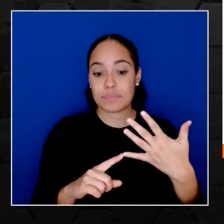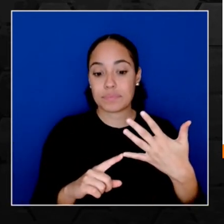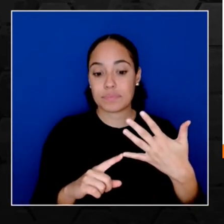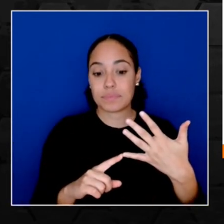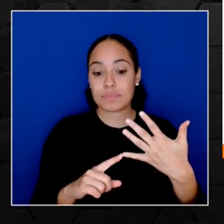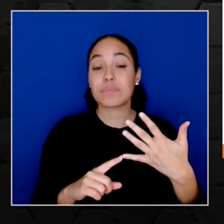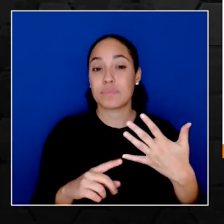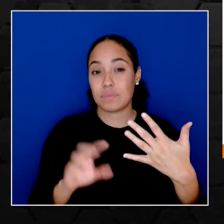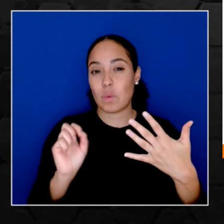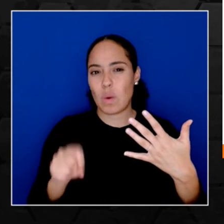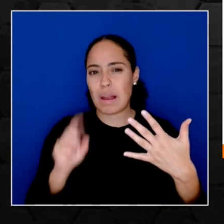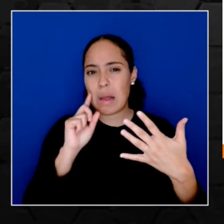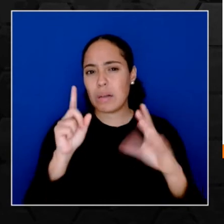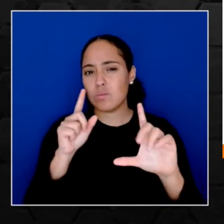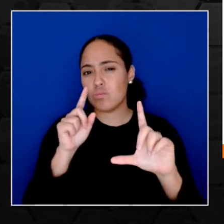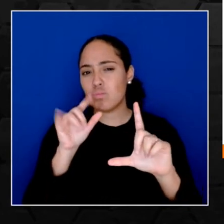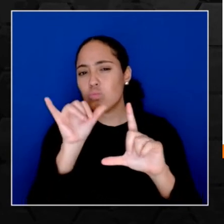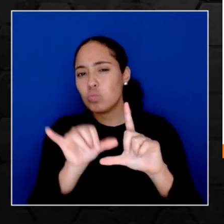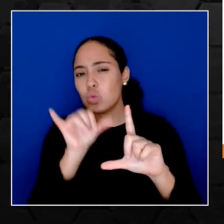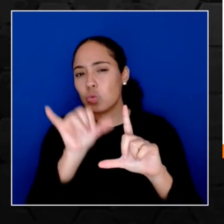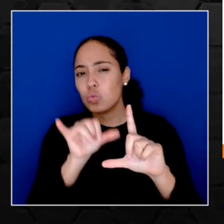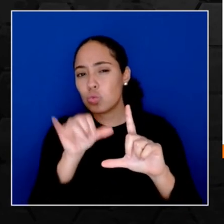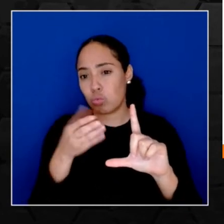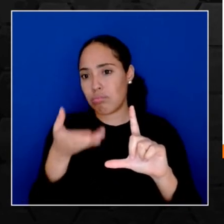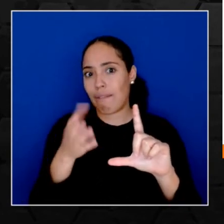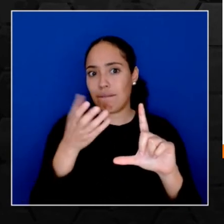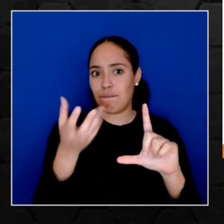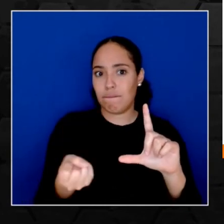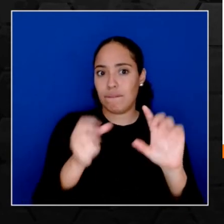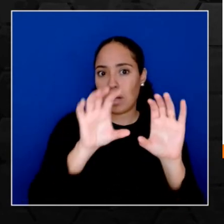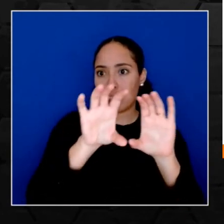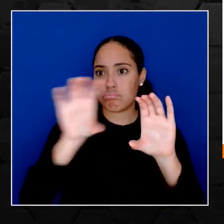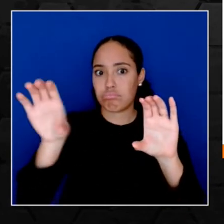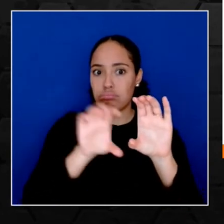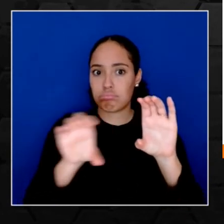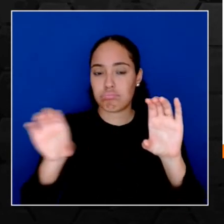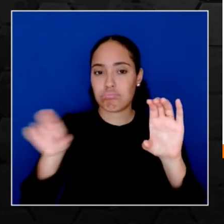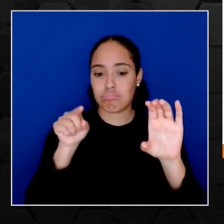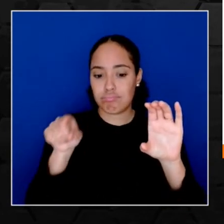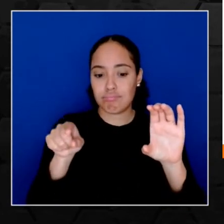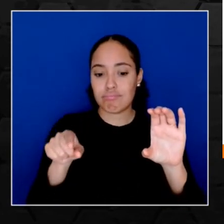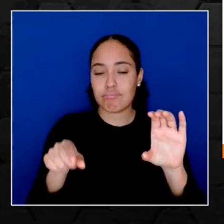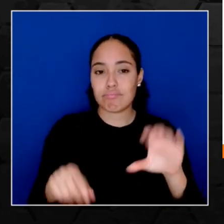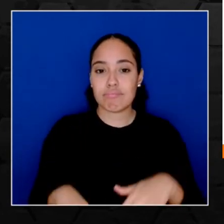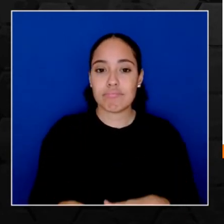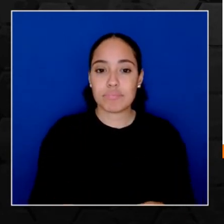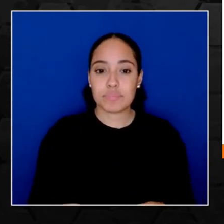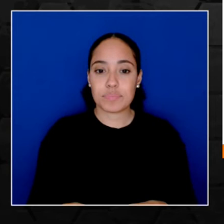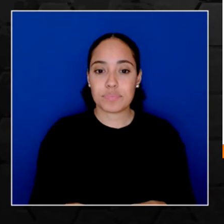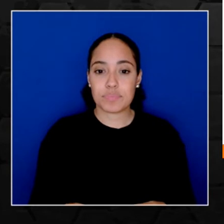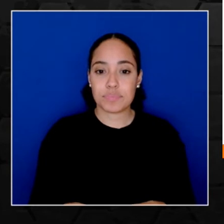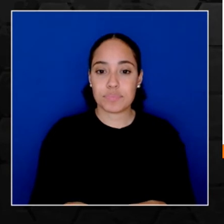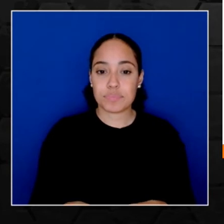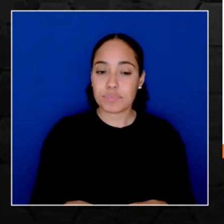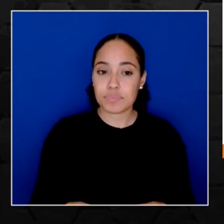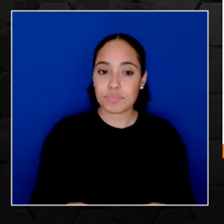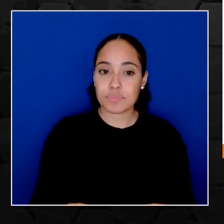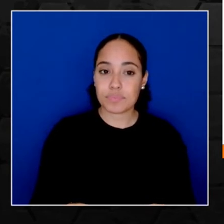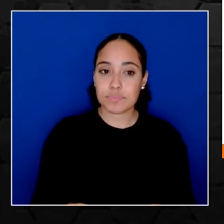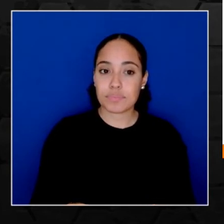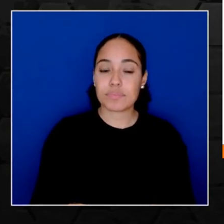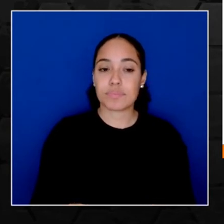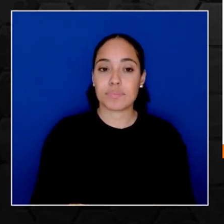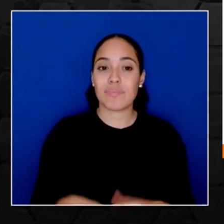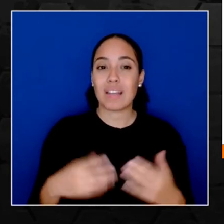privacy, because why I'm saying security privacy are important, because again, yeah, whole model and whole data that we are consuming to train yourself, or